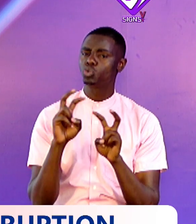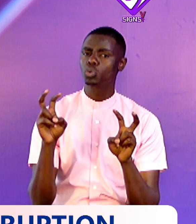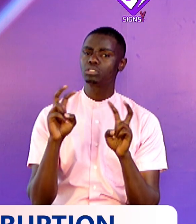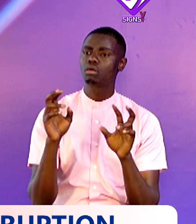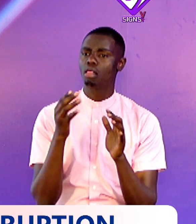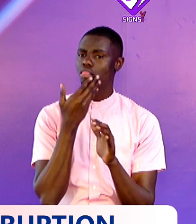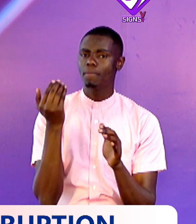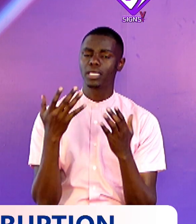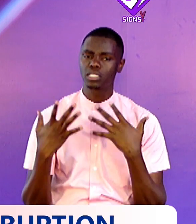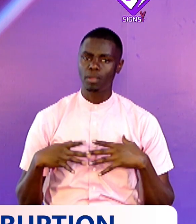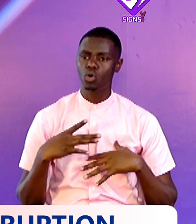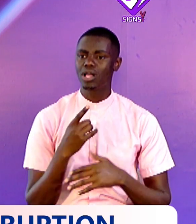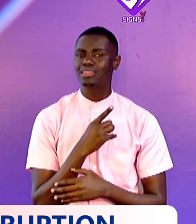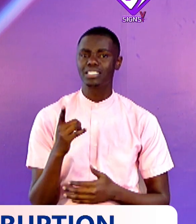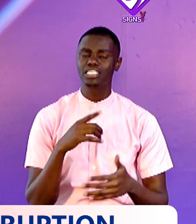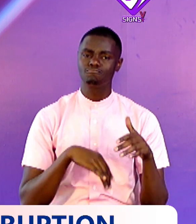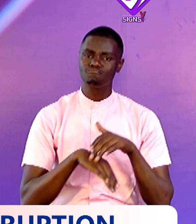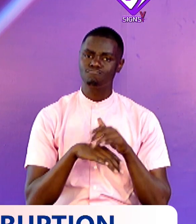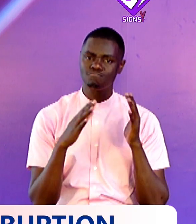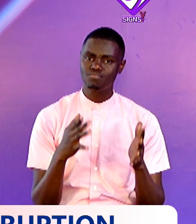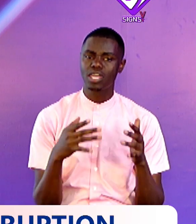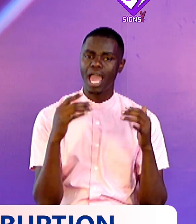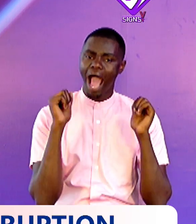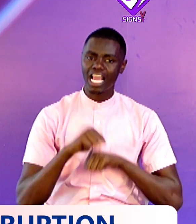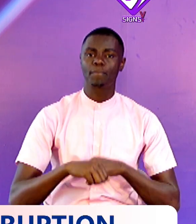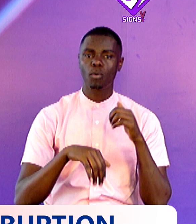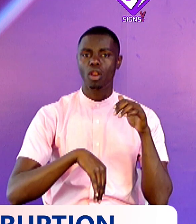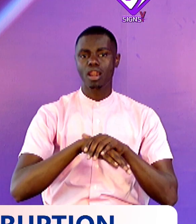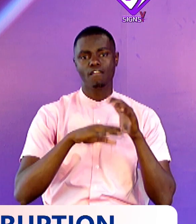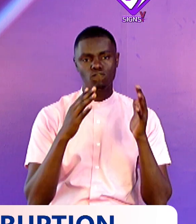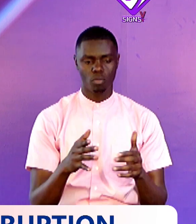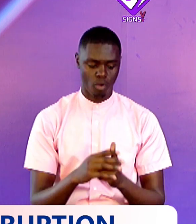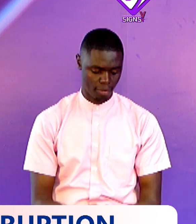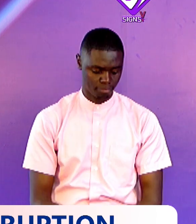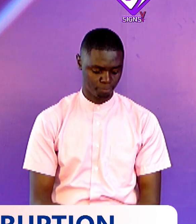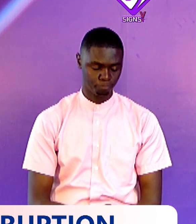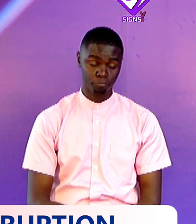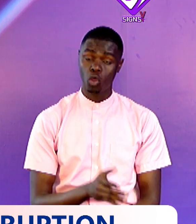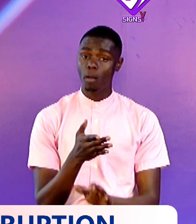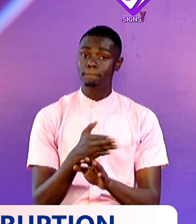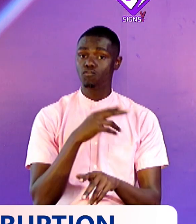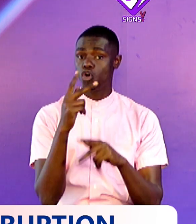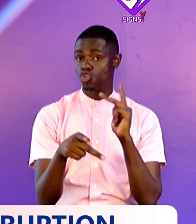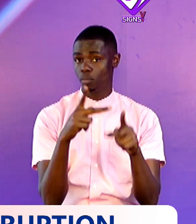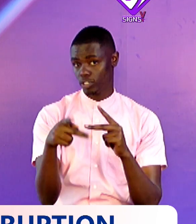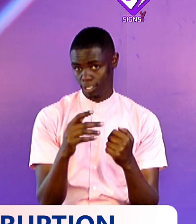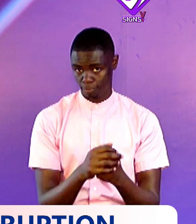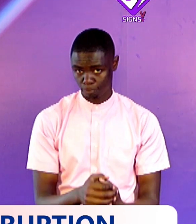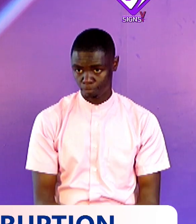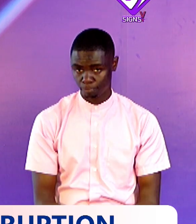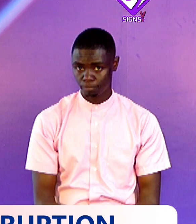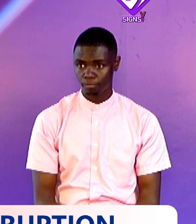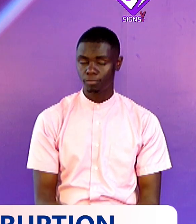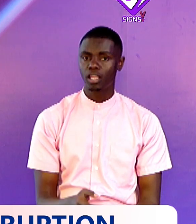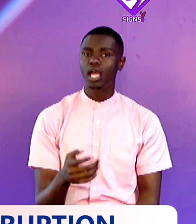that this is a rightful player. This is a capable player. Let me remind you, just before you proceed. Yes. Just